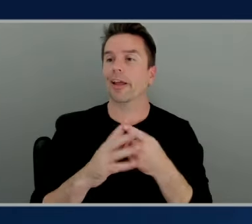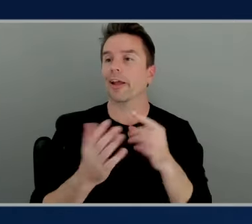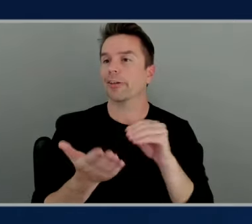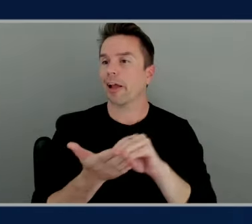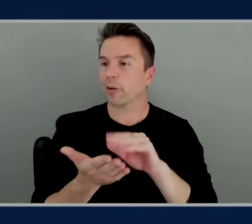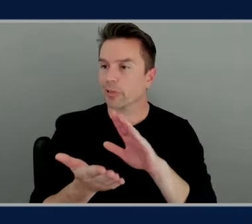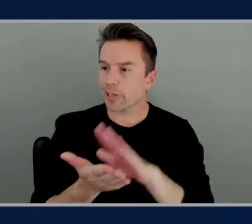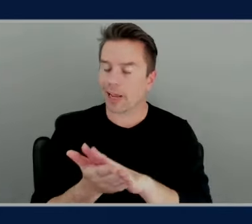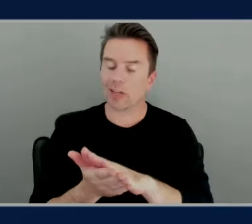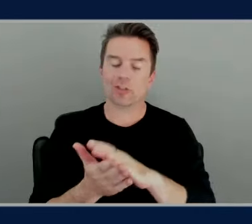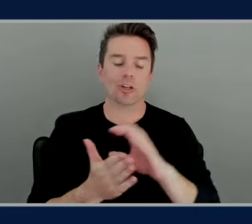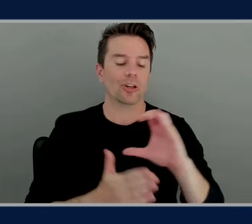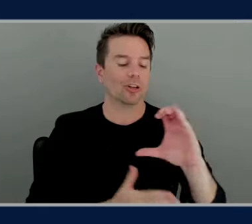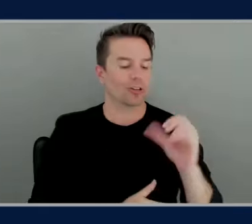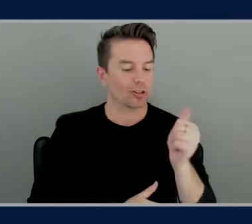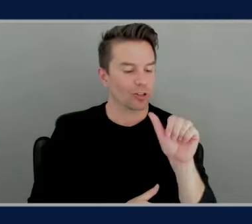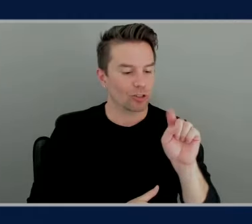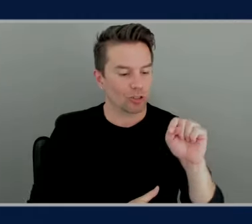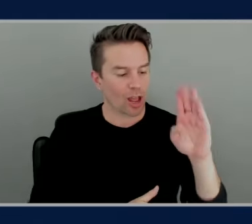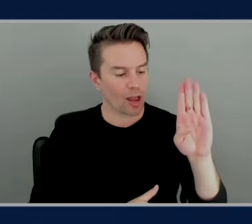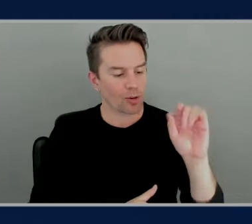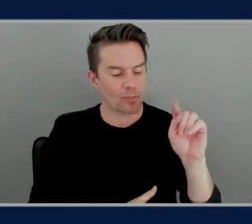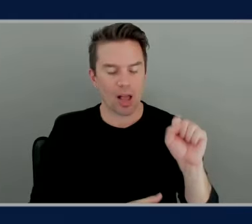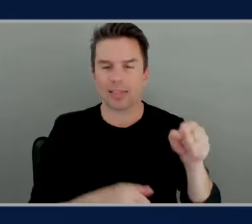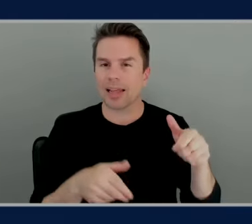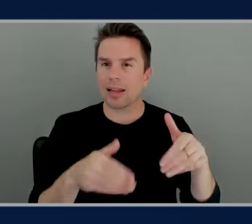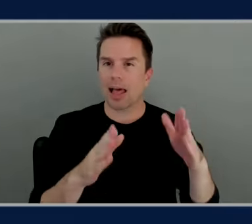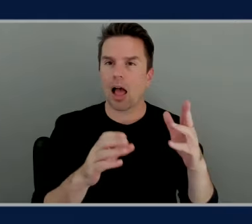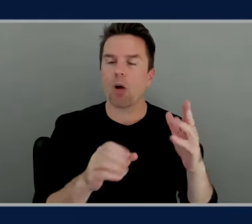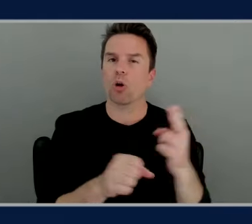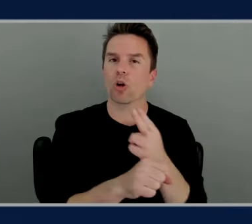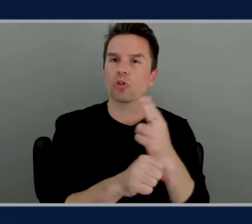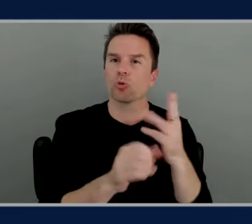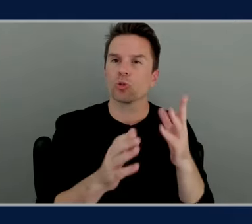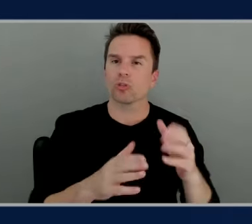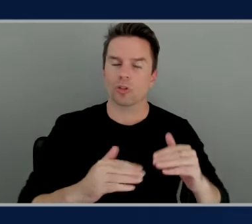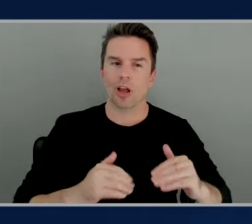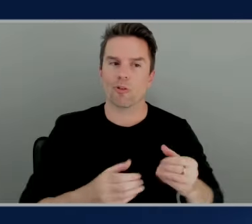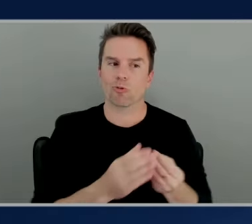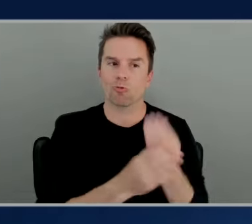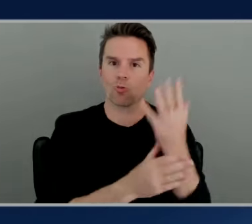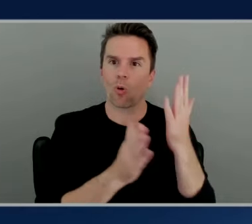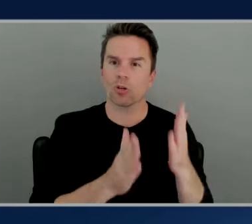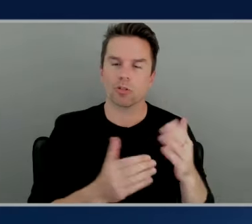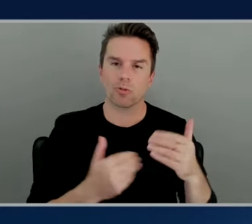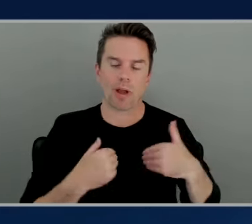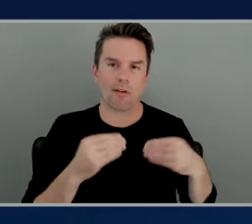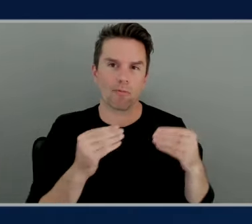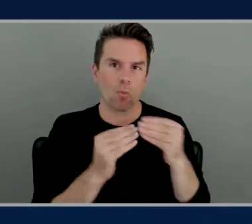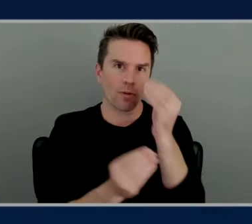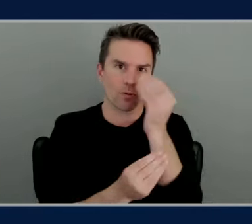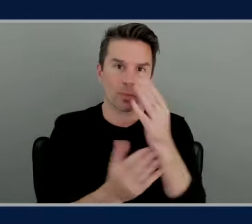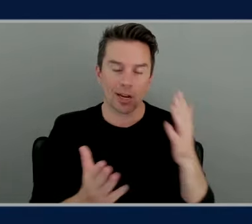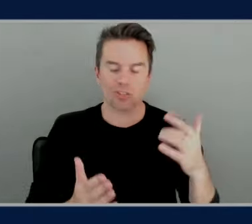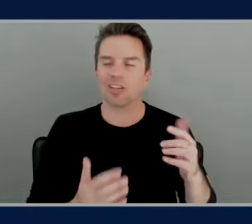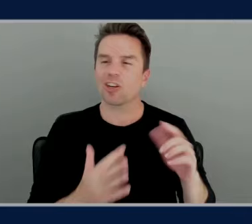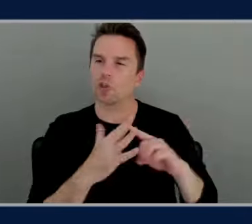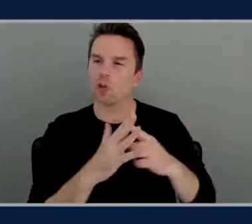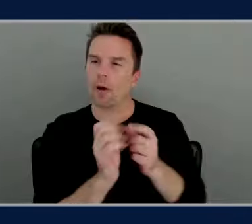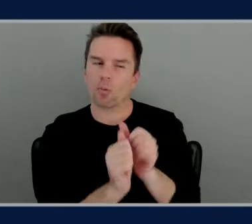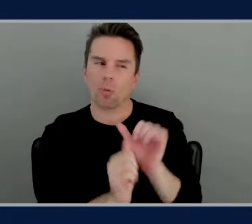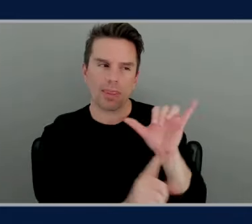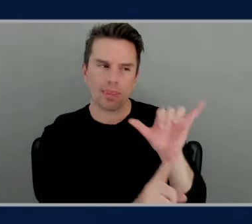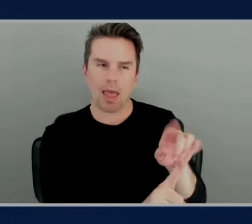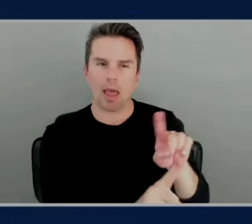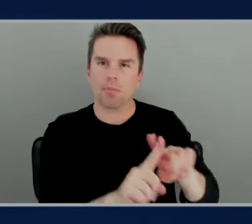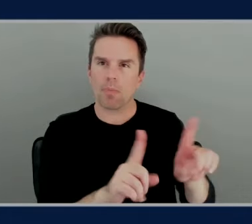to enable our users and growers to have access to more information, right? That's how it started. But we're taking that even further. We have projects that we're